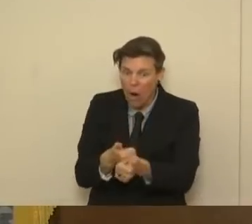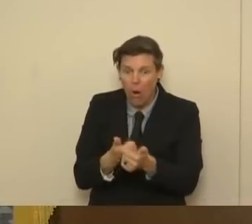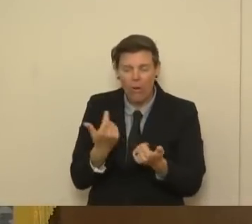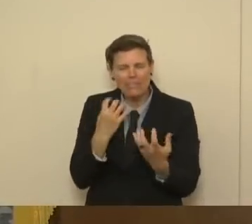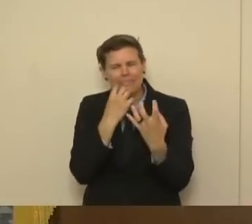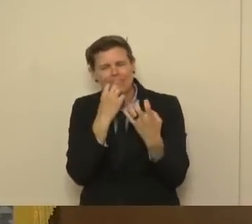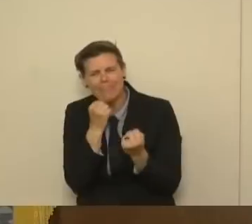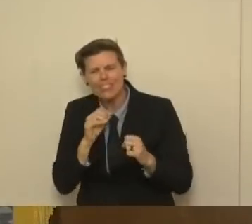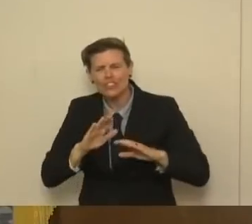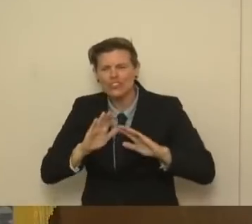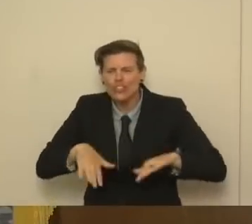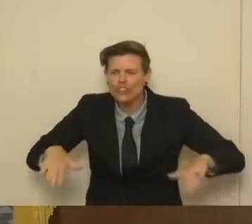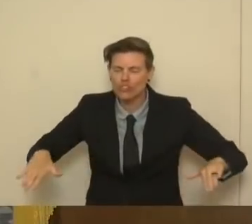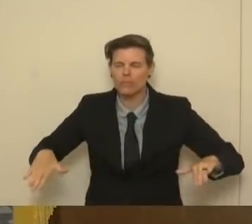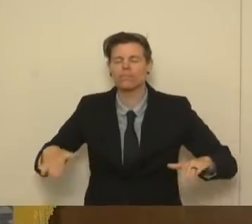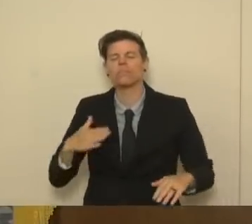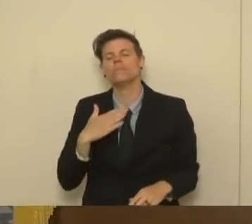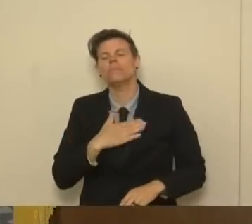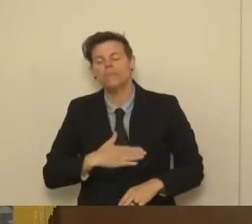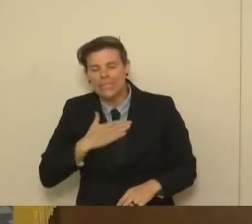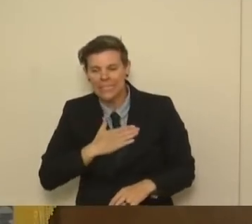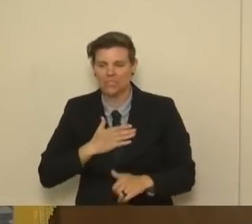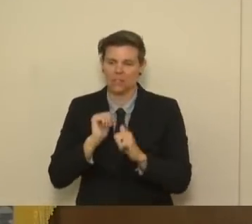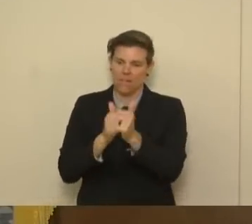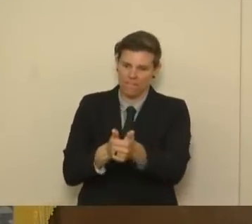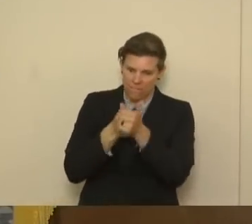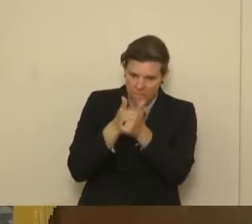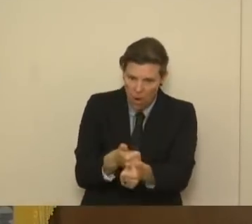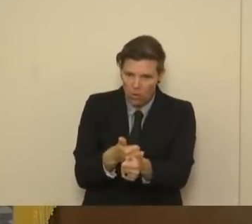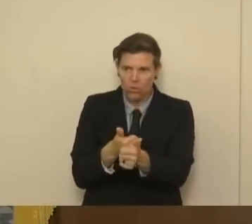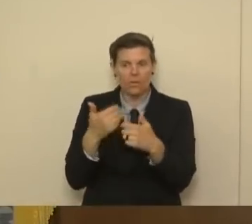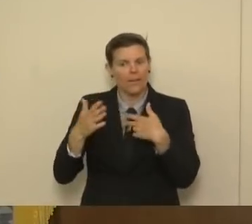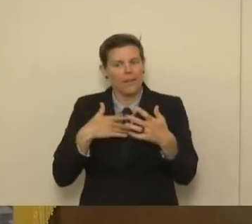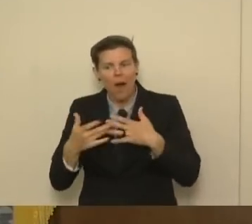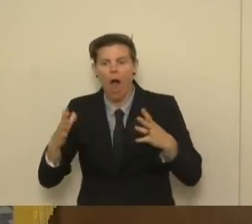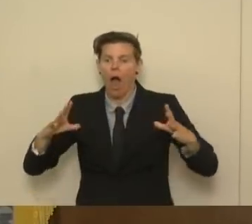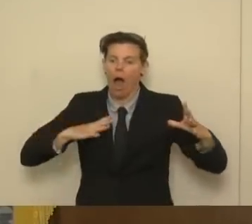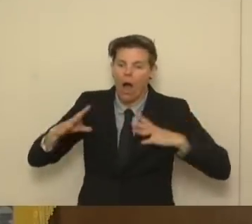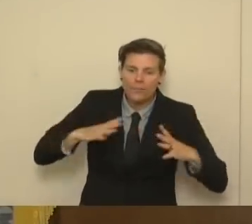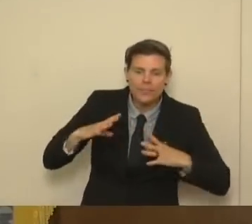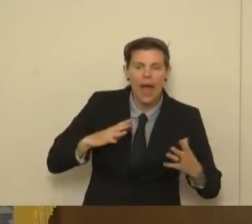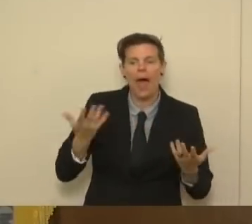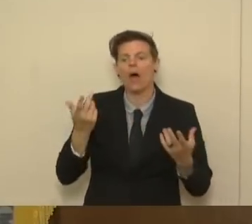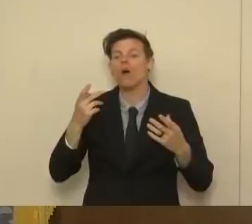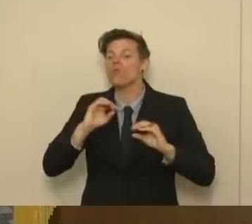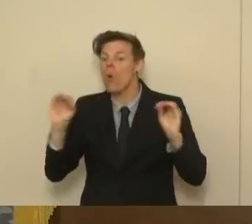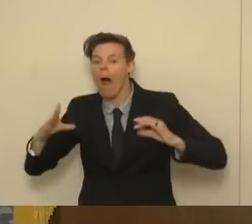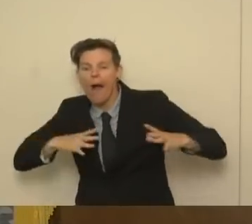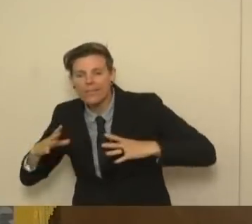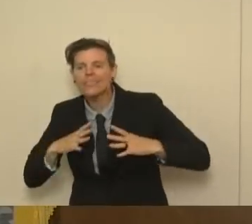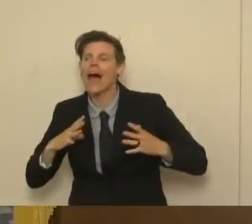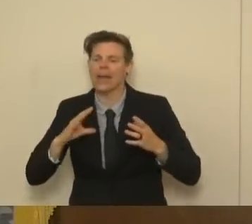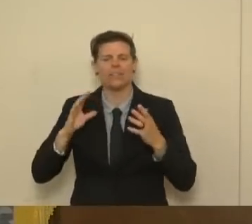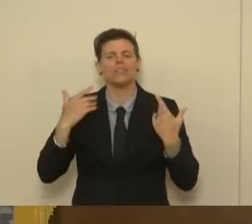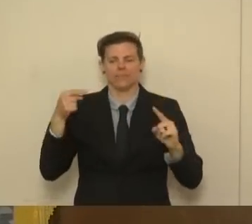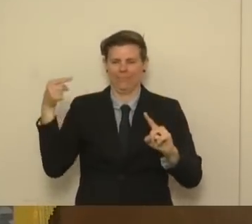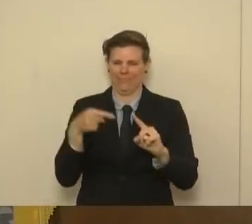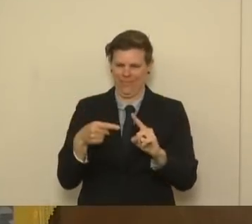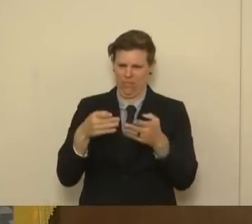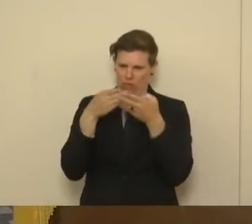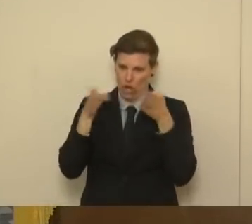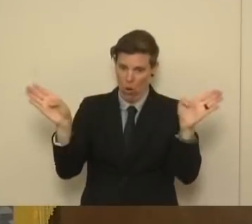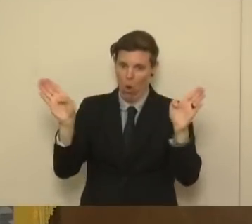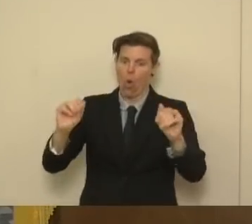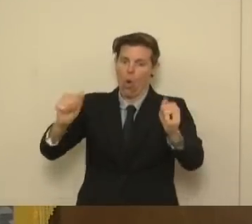interrupt that for Labor Day. And we're going to have to keep looking. And here's one last thing. The next 2 weeks gives